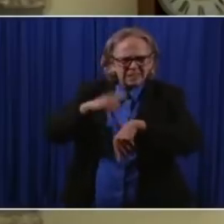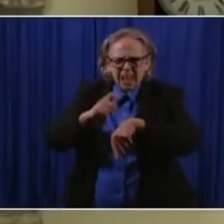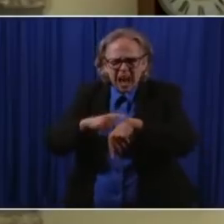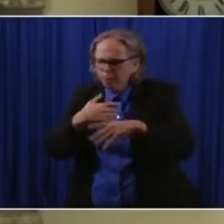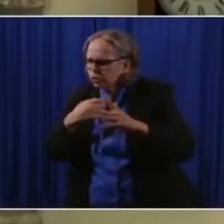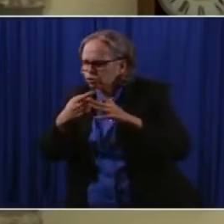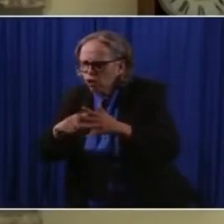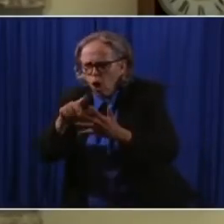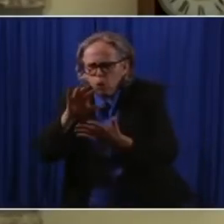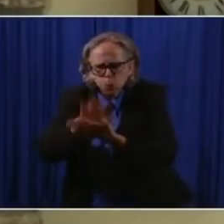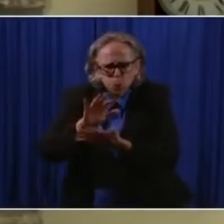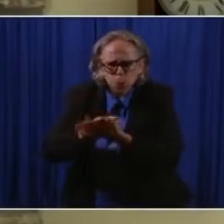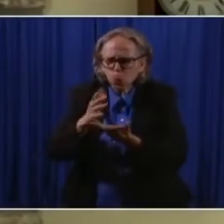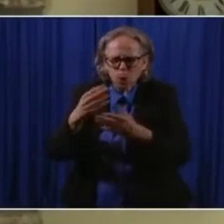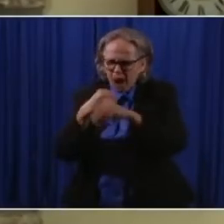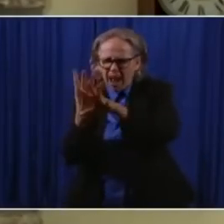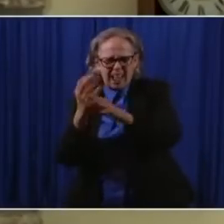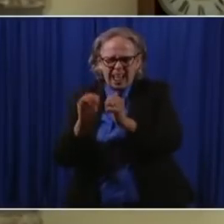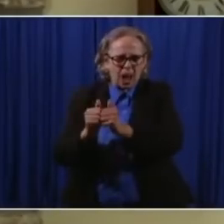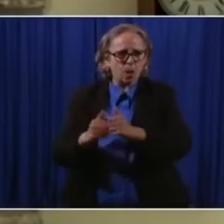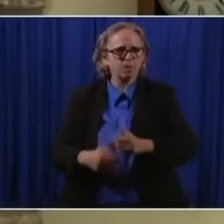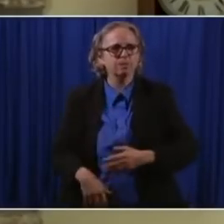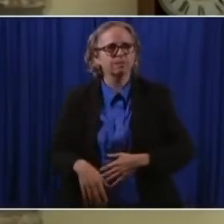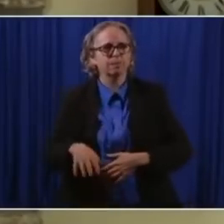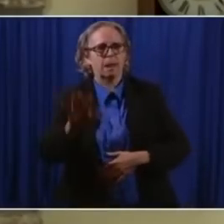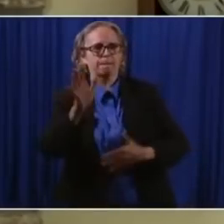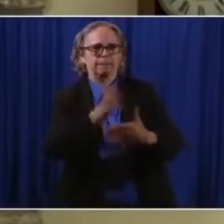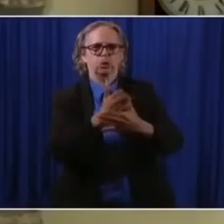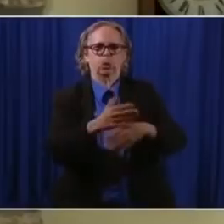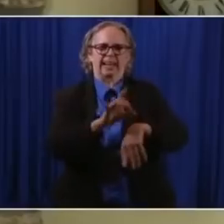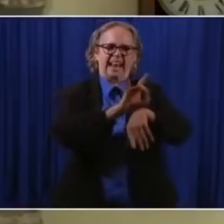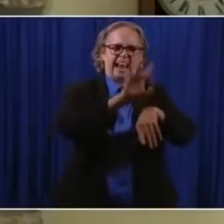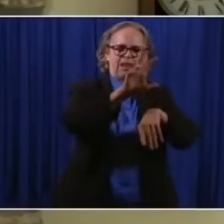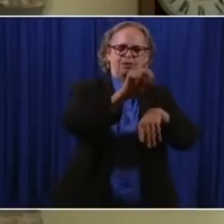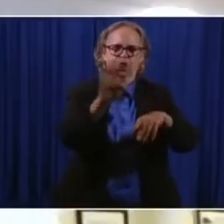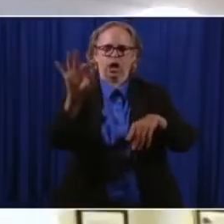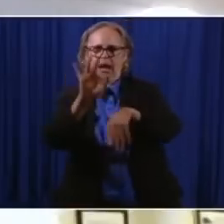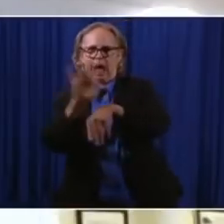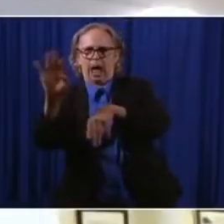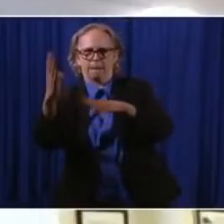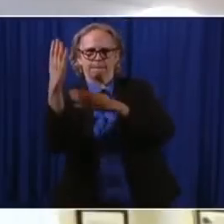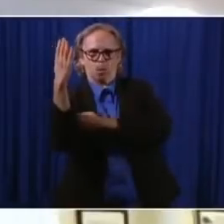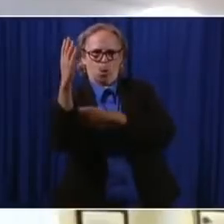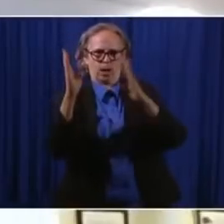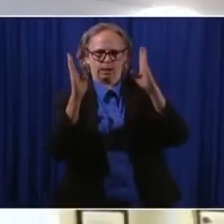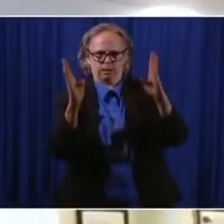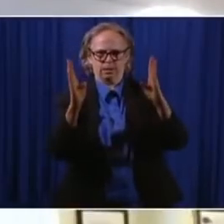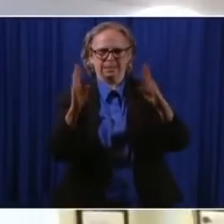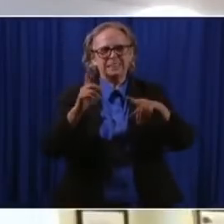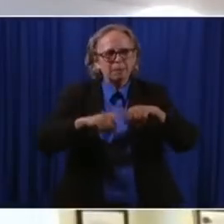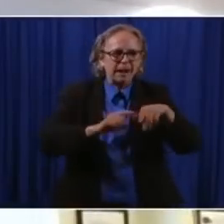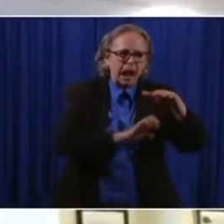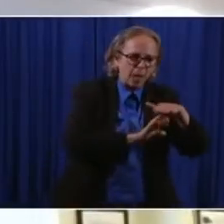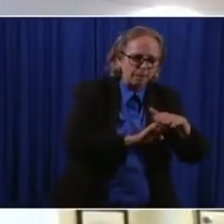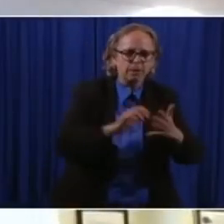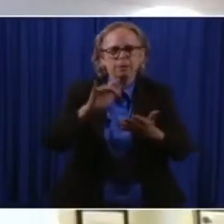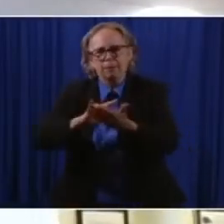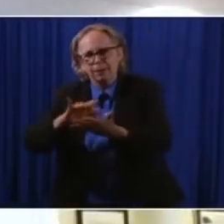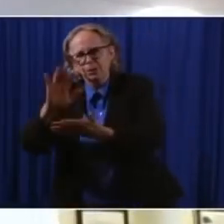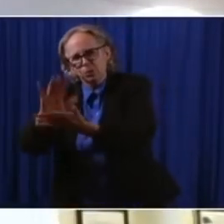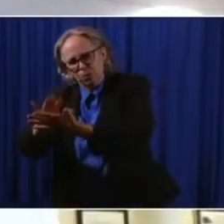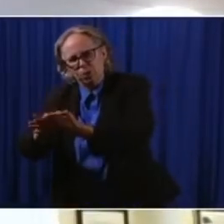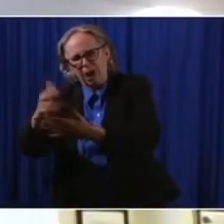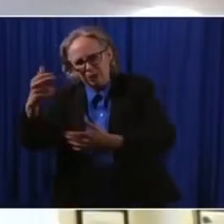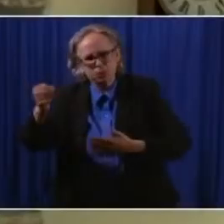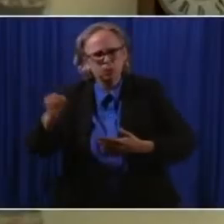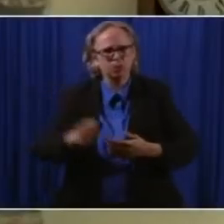start? Roughly between 8:30 and 9, we have a different schedule for elementary, middle, and high school. So let's say my child is